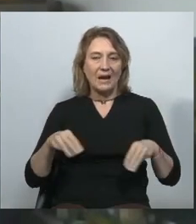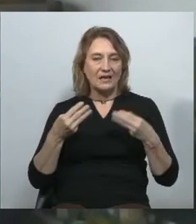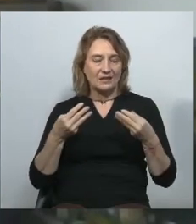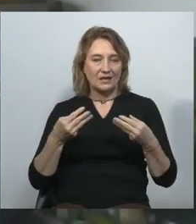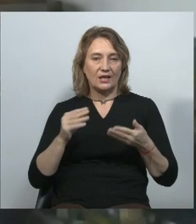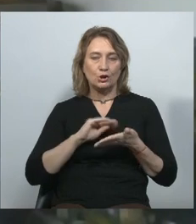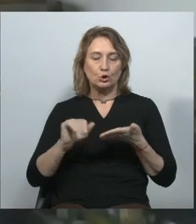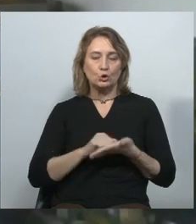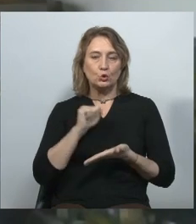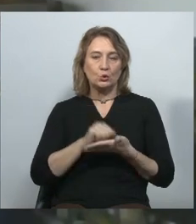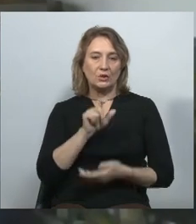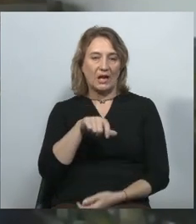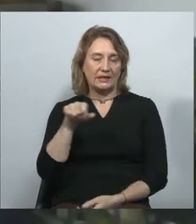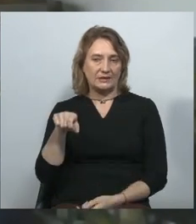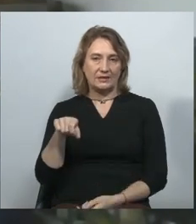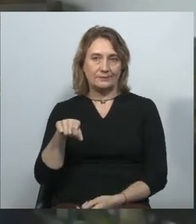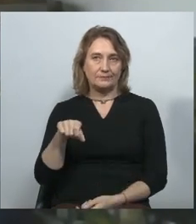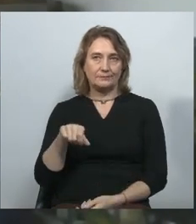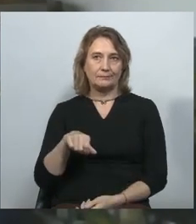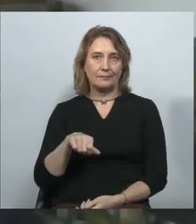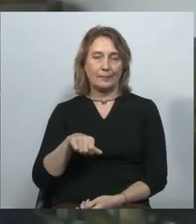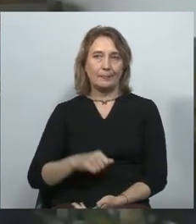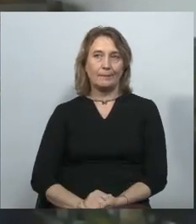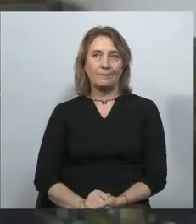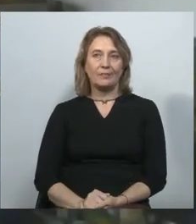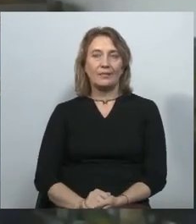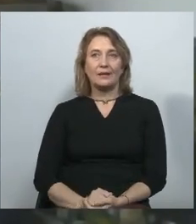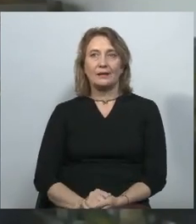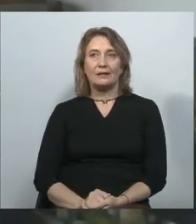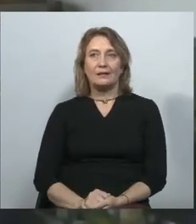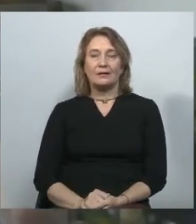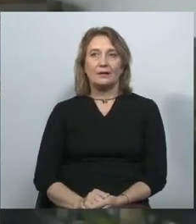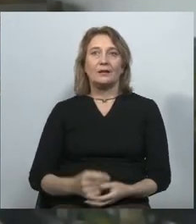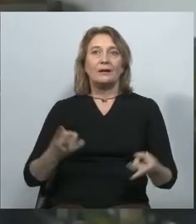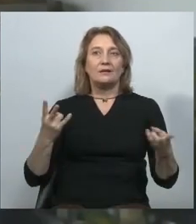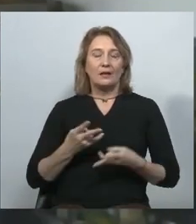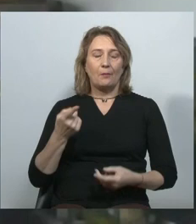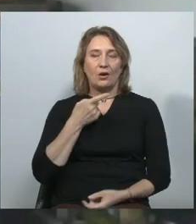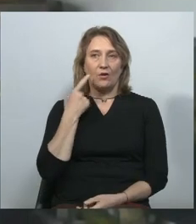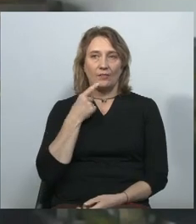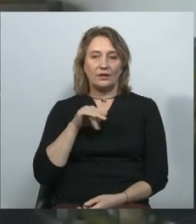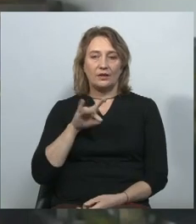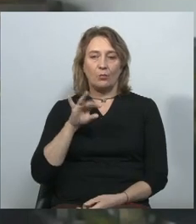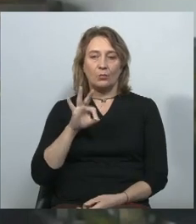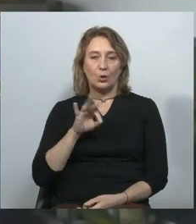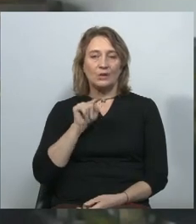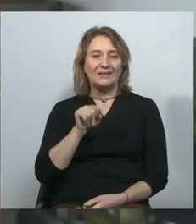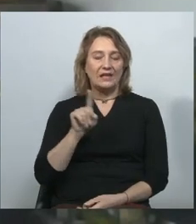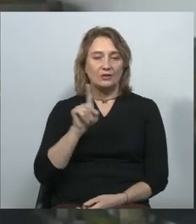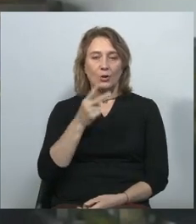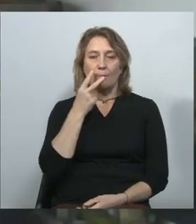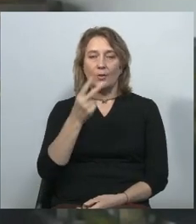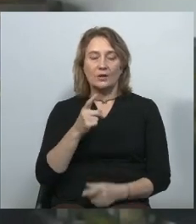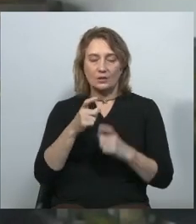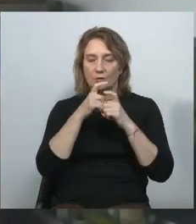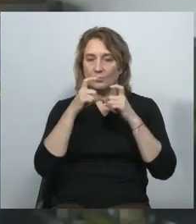shows that talks about how masks don't affect oxygen. you should show, you know, a famous